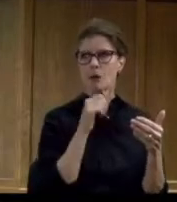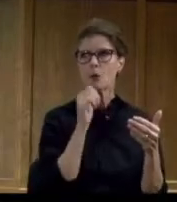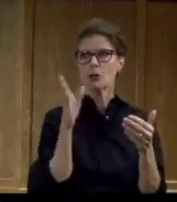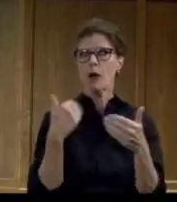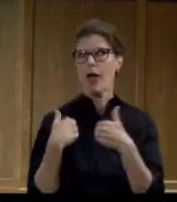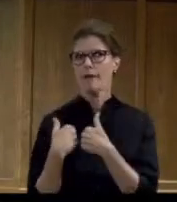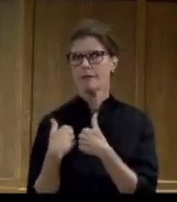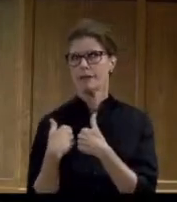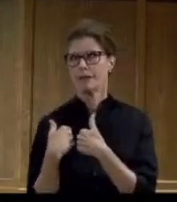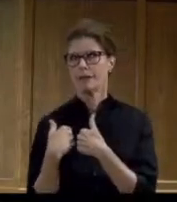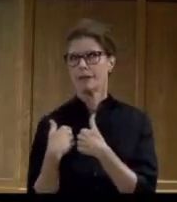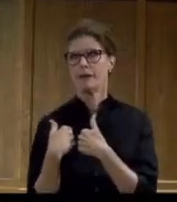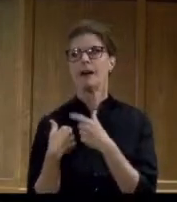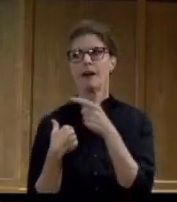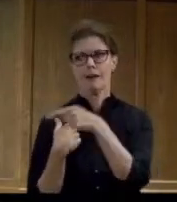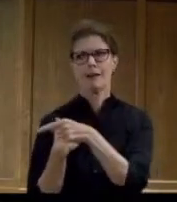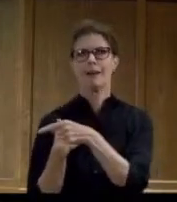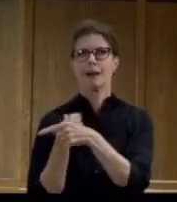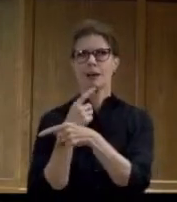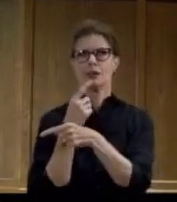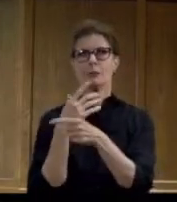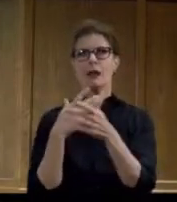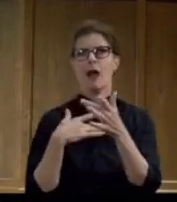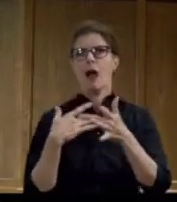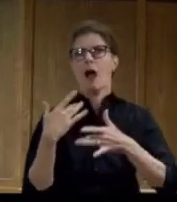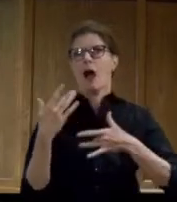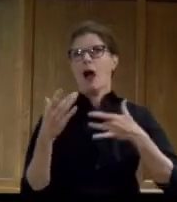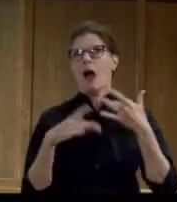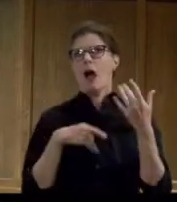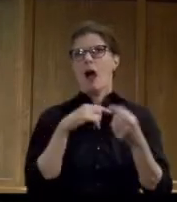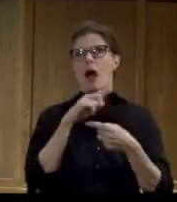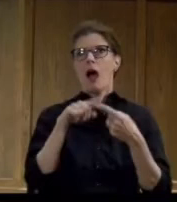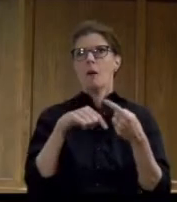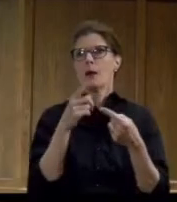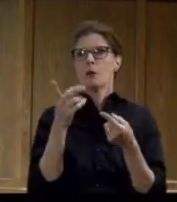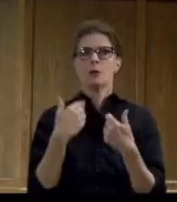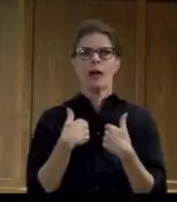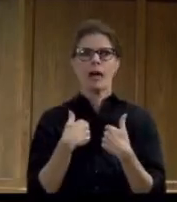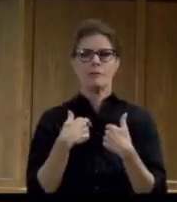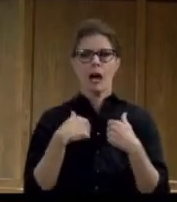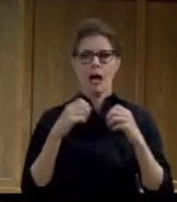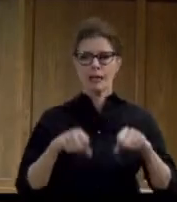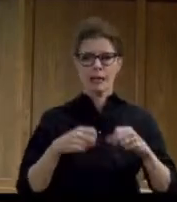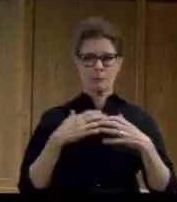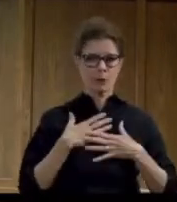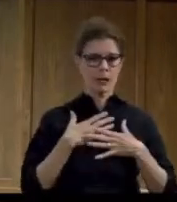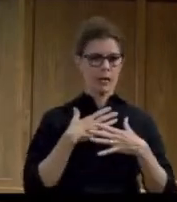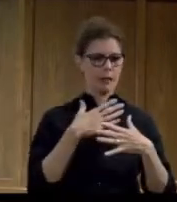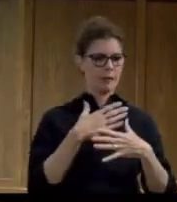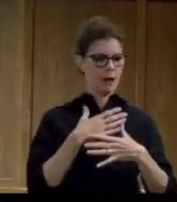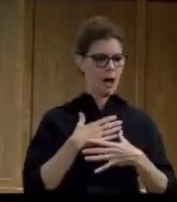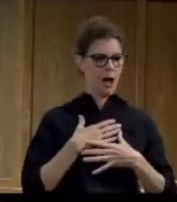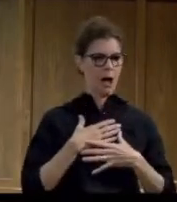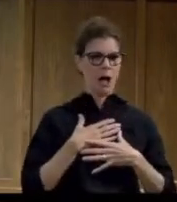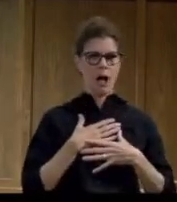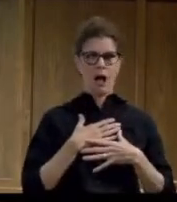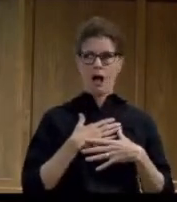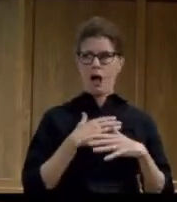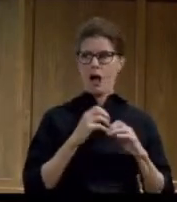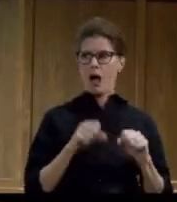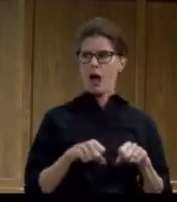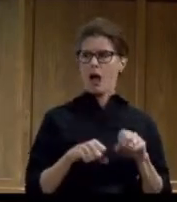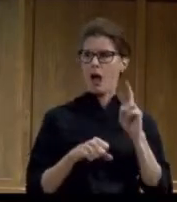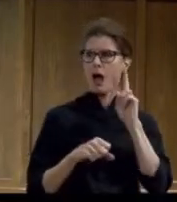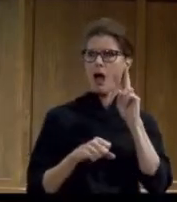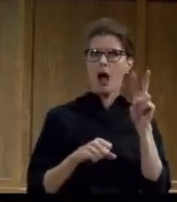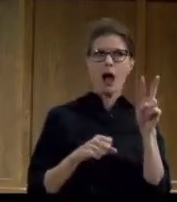You'd be floored by what you have. You'd take a breath. I have the ability to breathe. You would open your eyes. I have the ability to see. You would realize